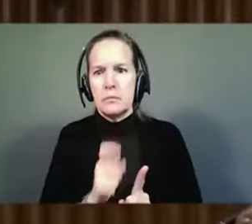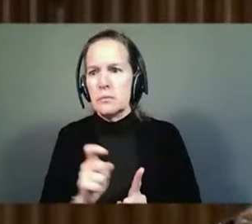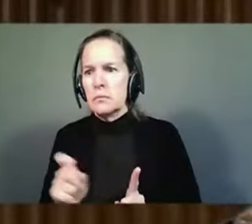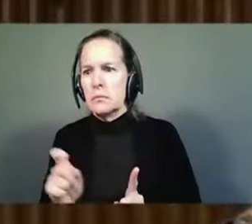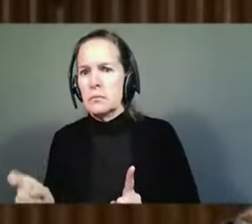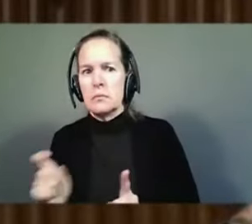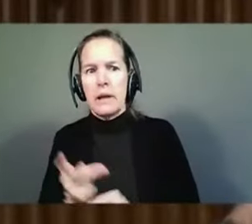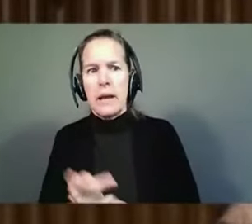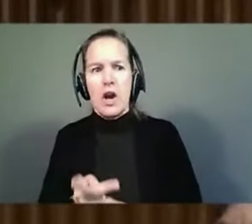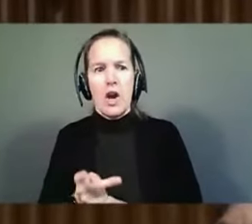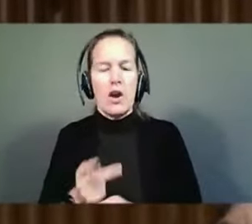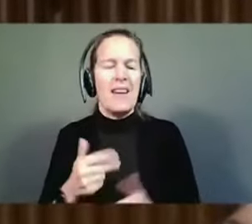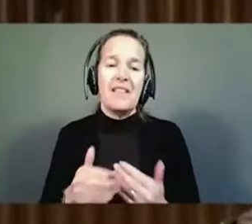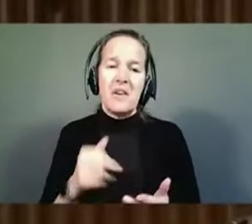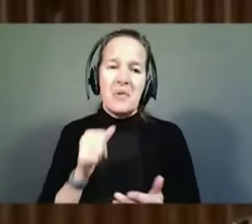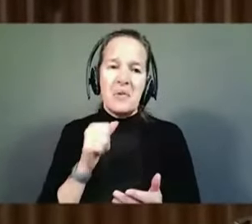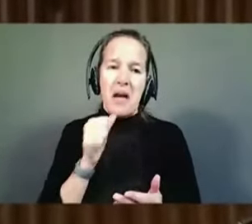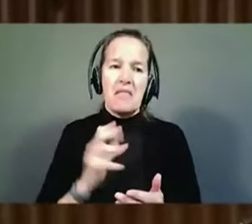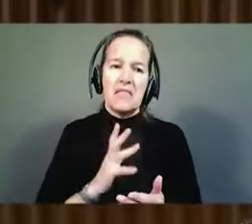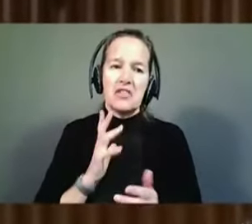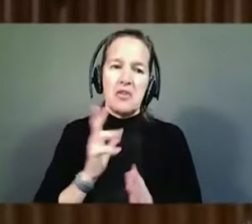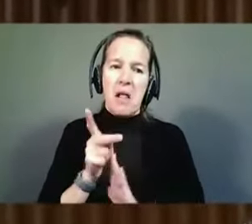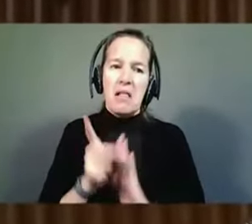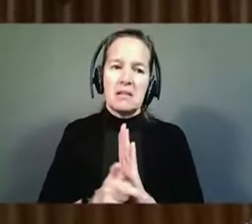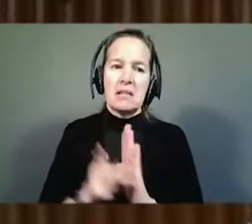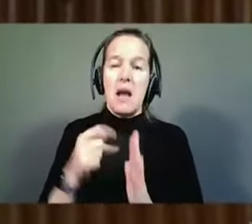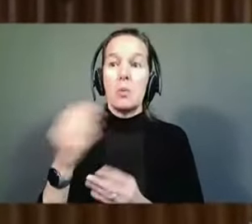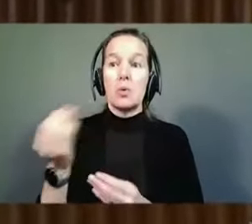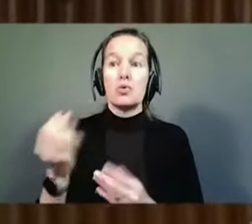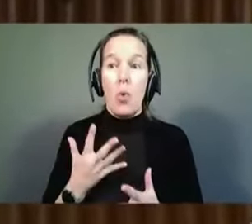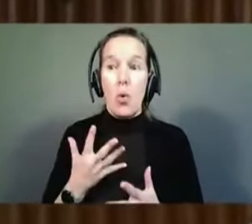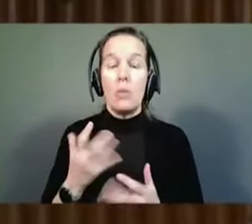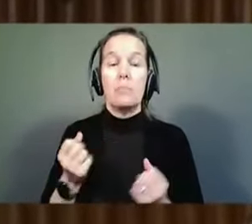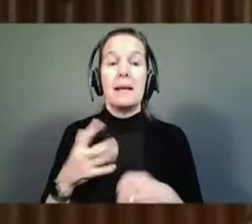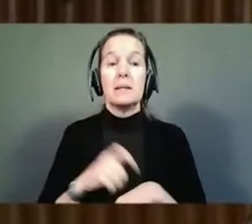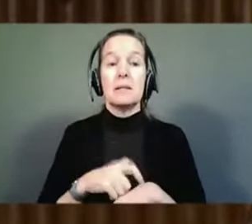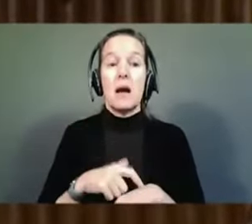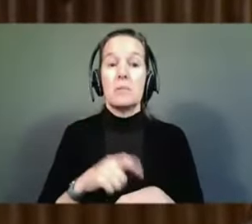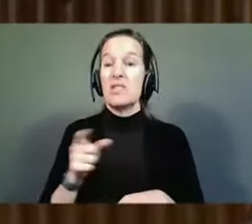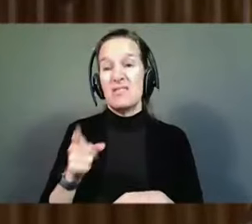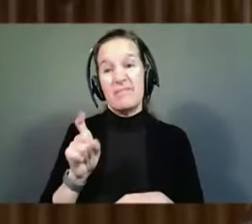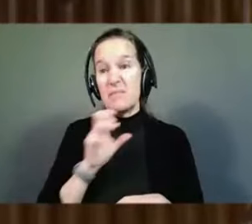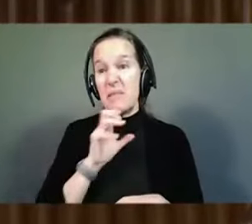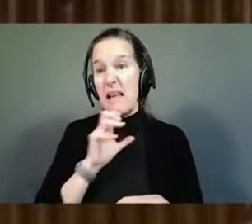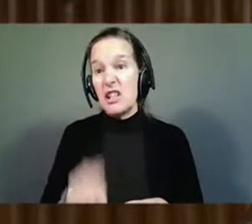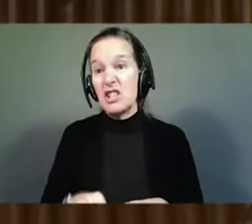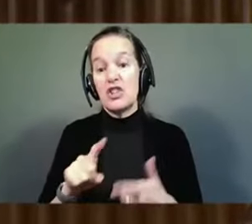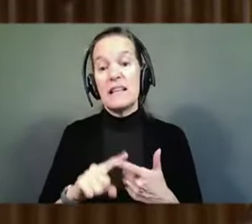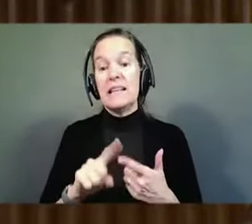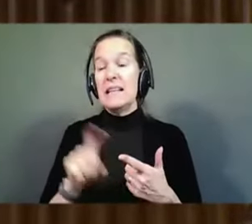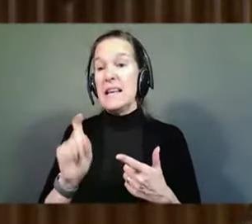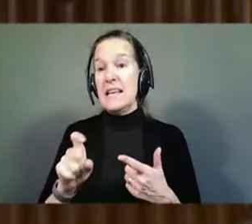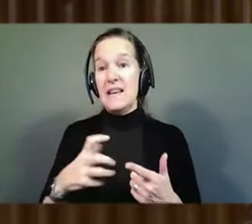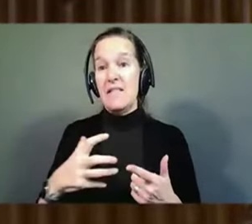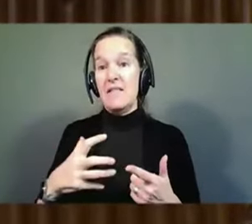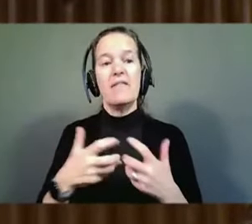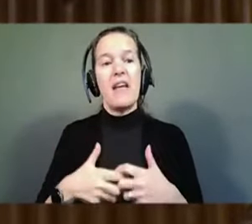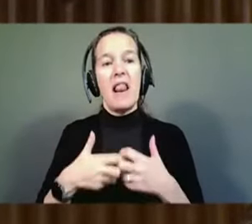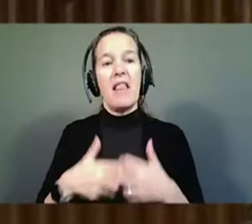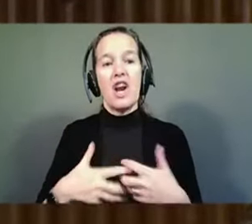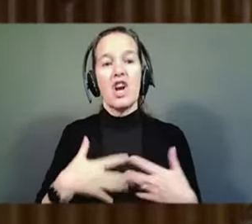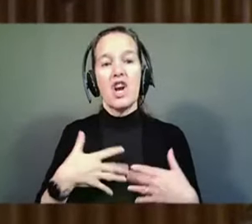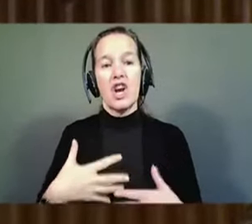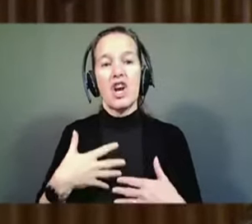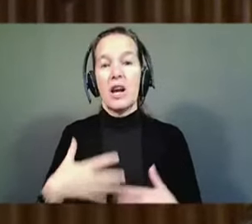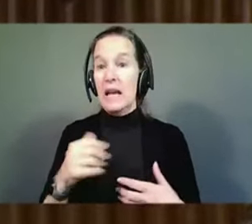told multiple times that unless I was elderly and in need of a ventilator, that I needed to go